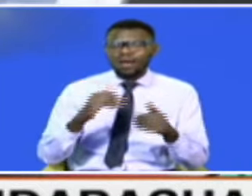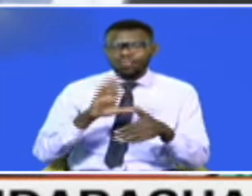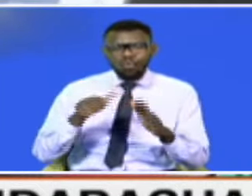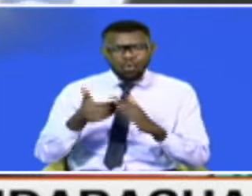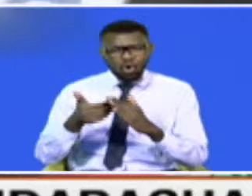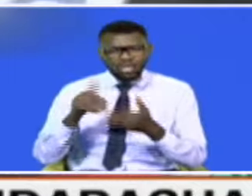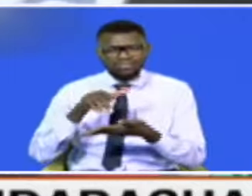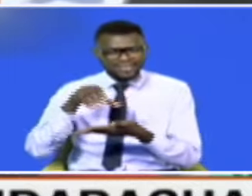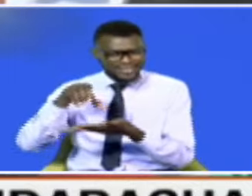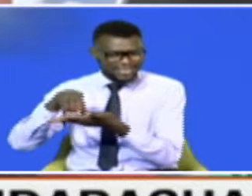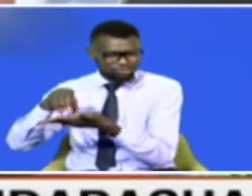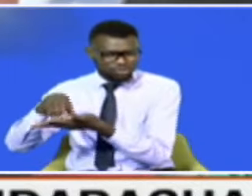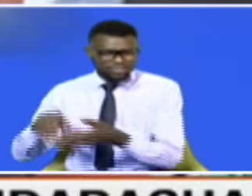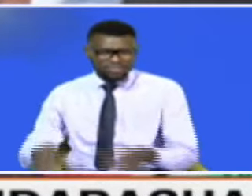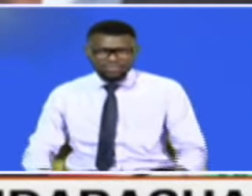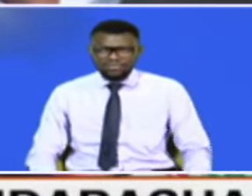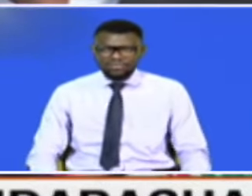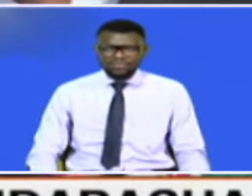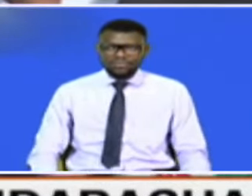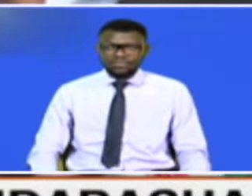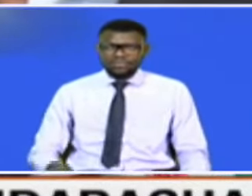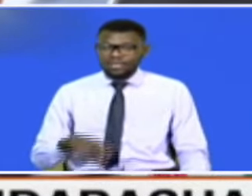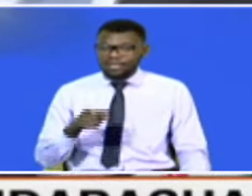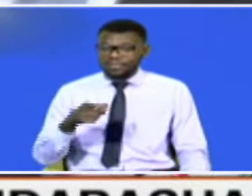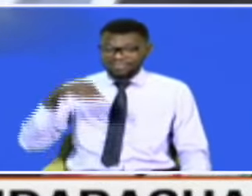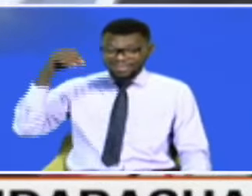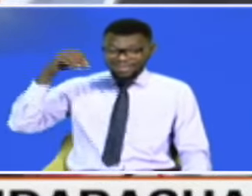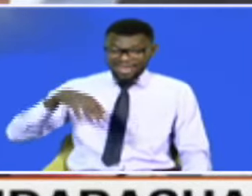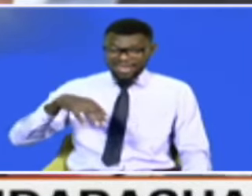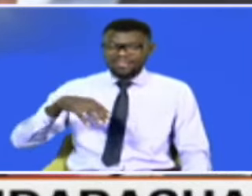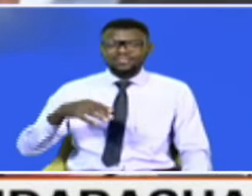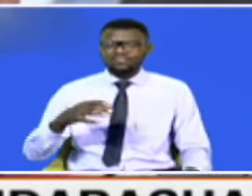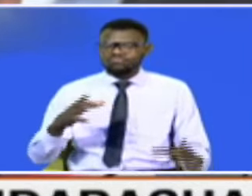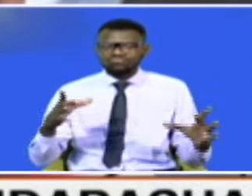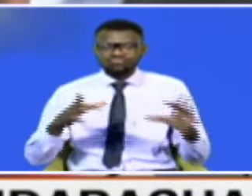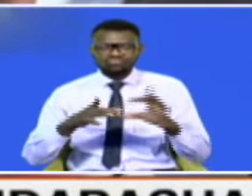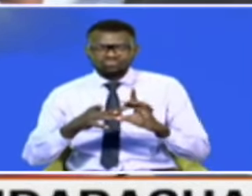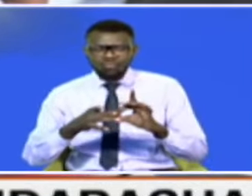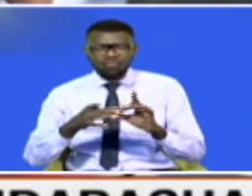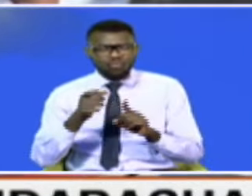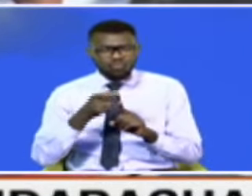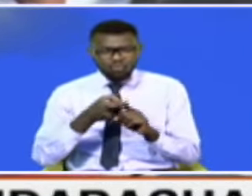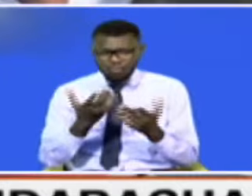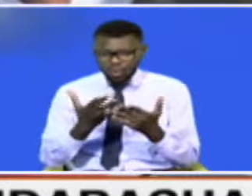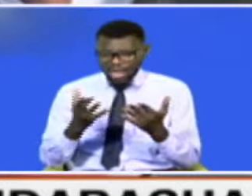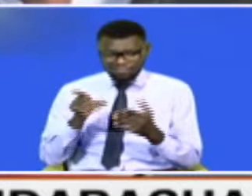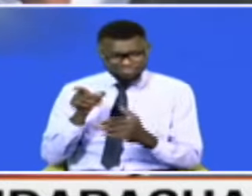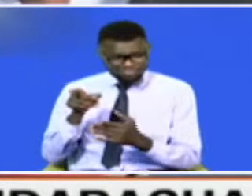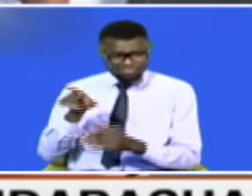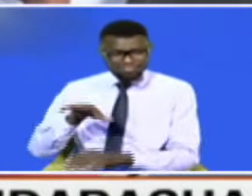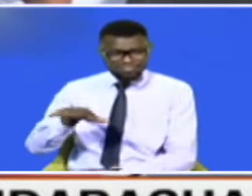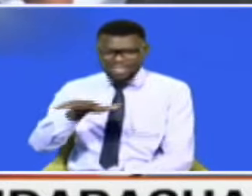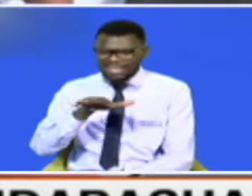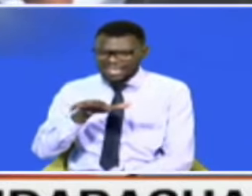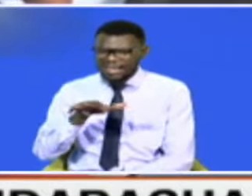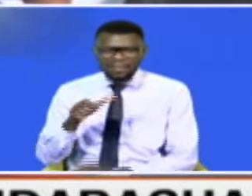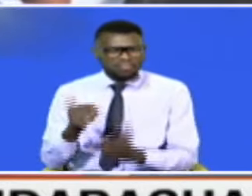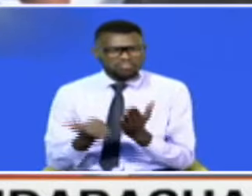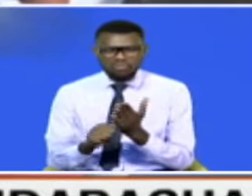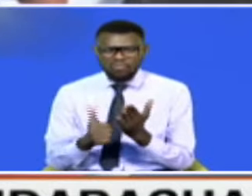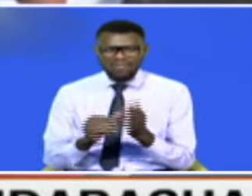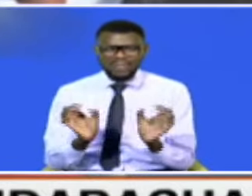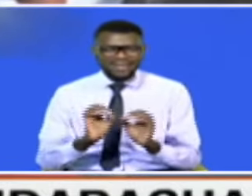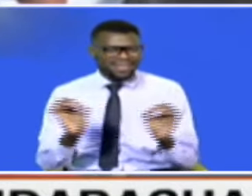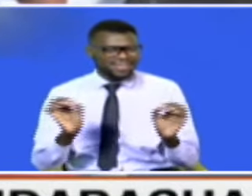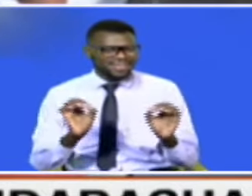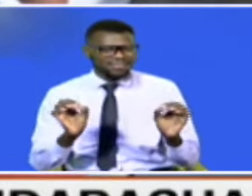substation where the medium voltage line serving the school emanates from, we have ascertained that there was no link between